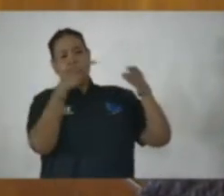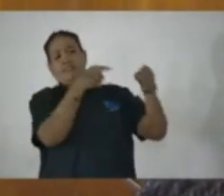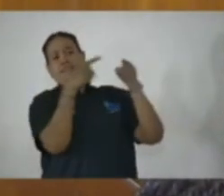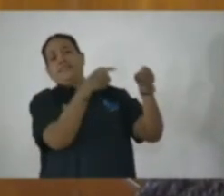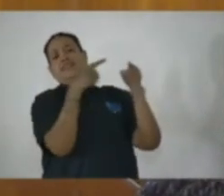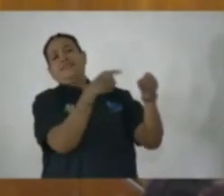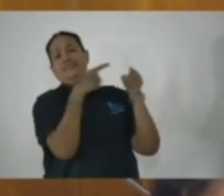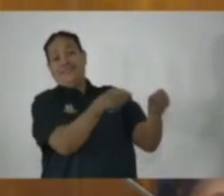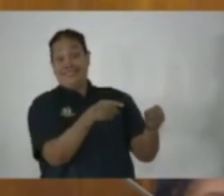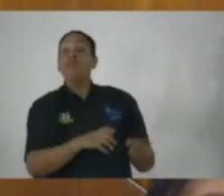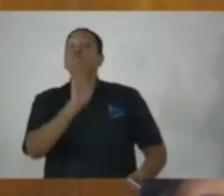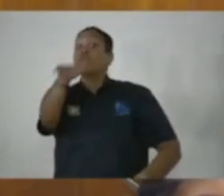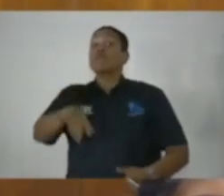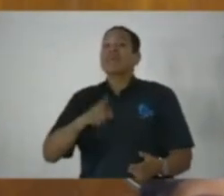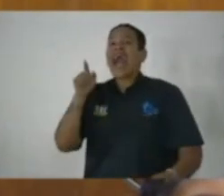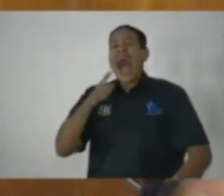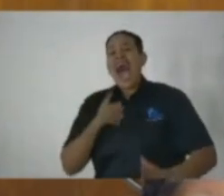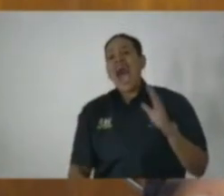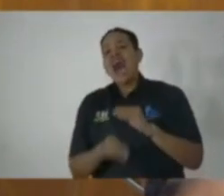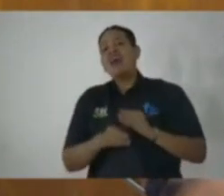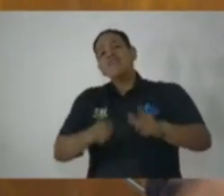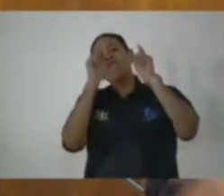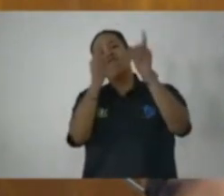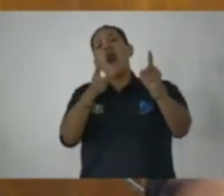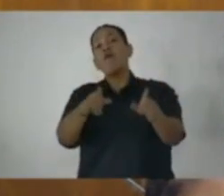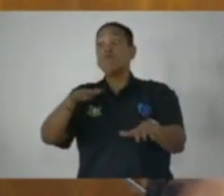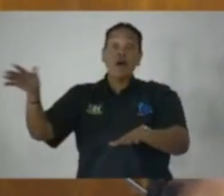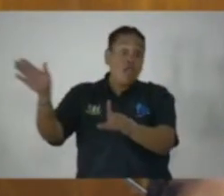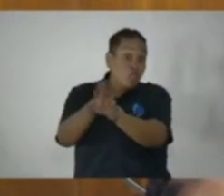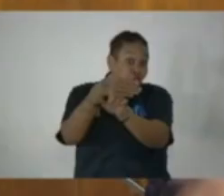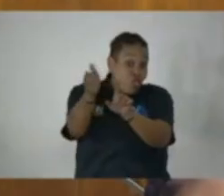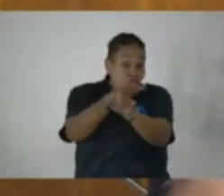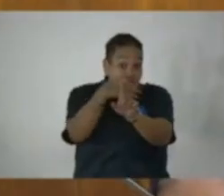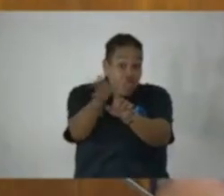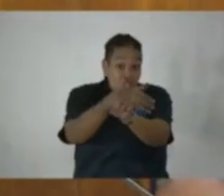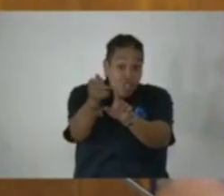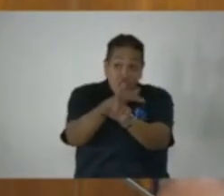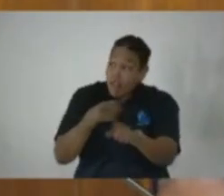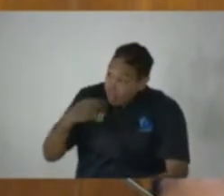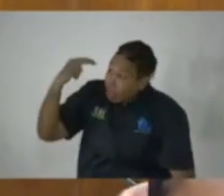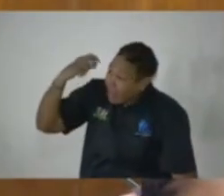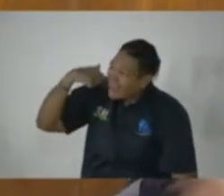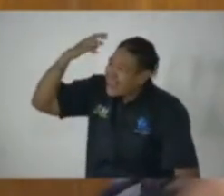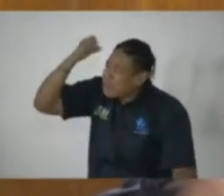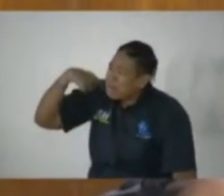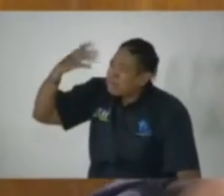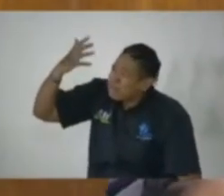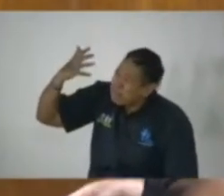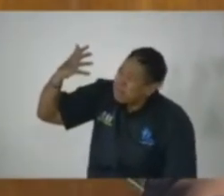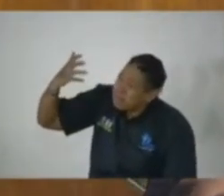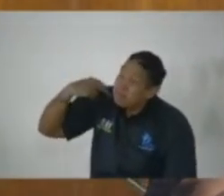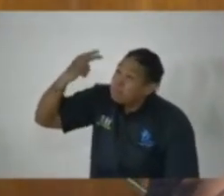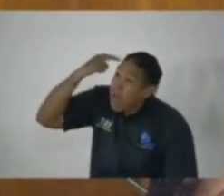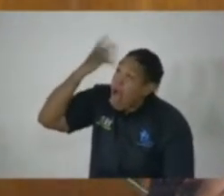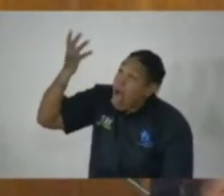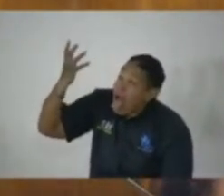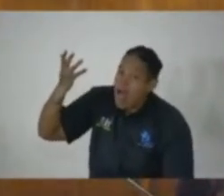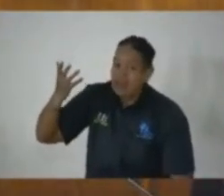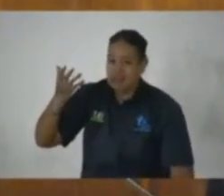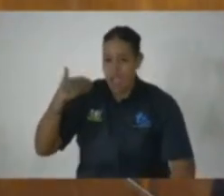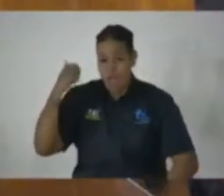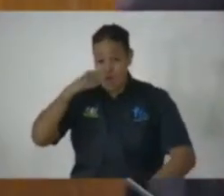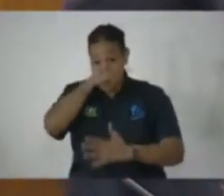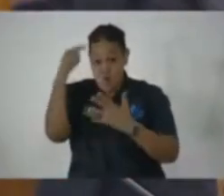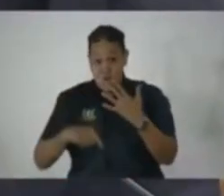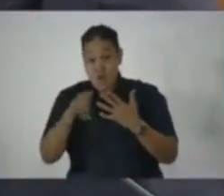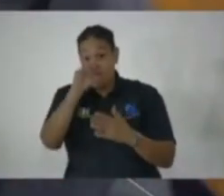others. And gaslighting, manipulating someone to doubt their memory or perception. I hope that